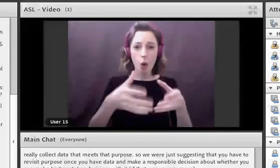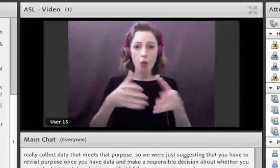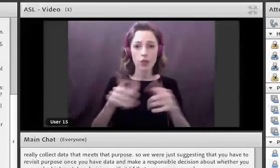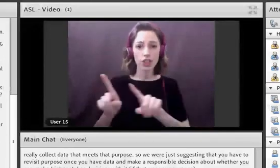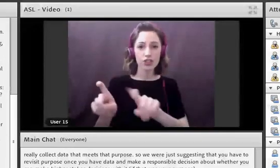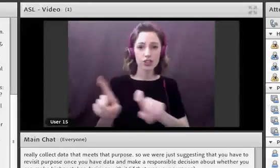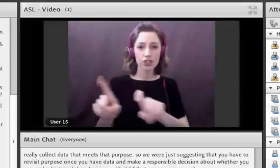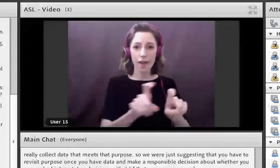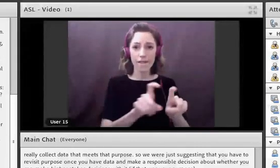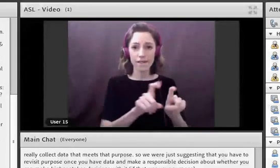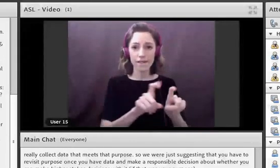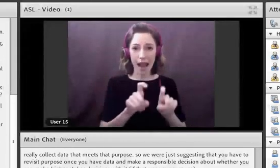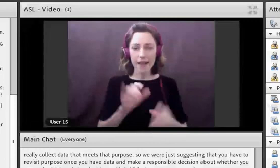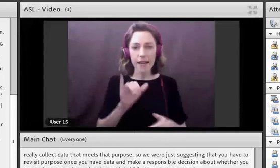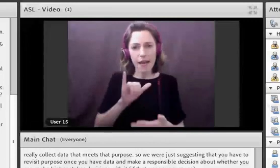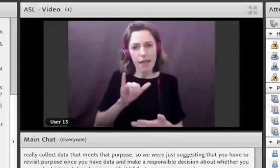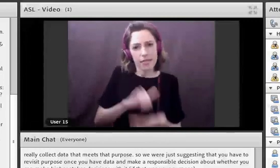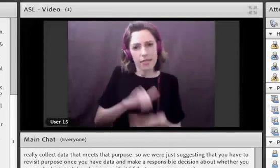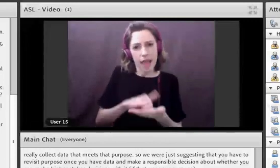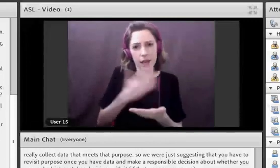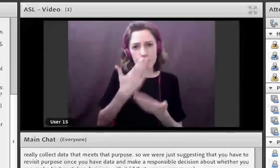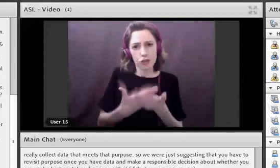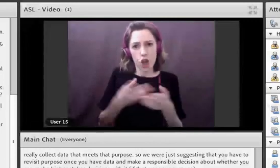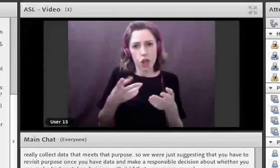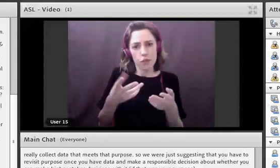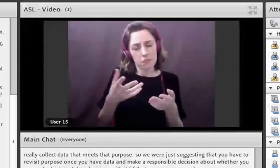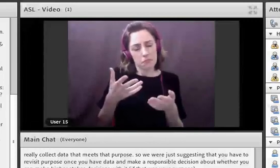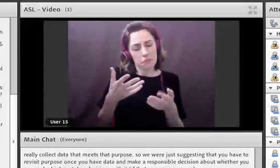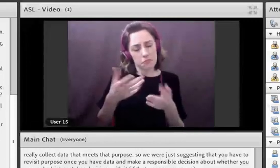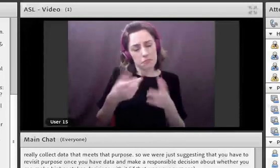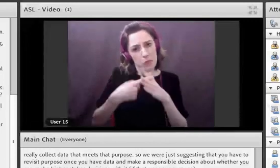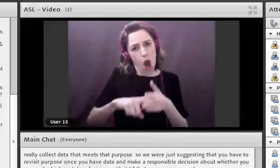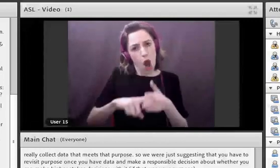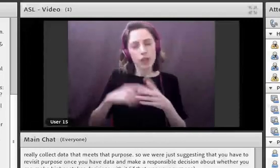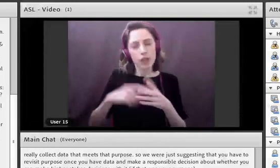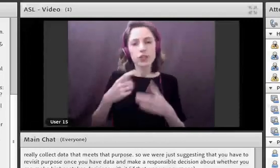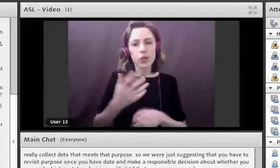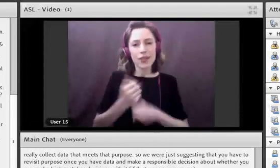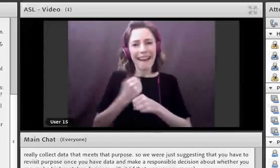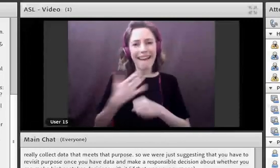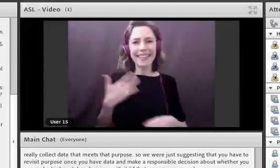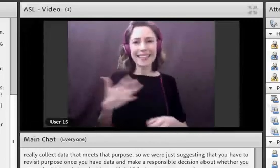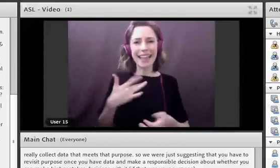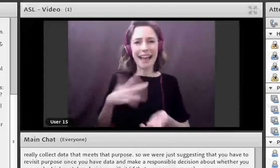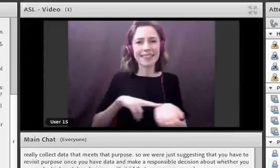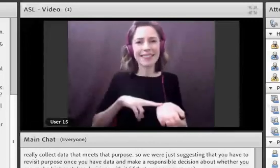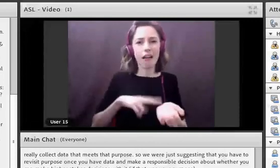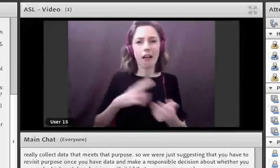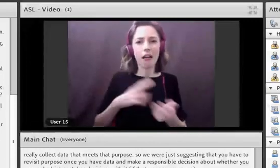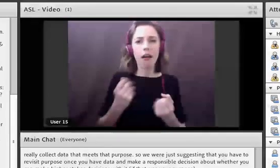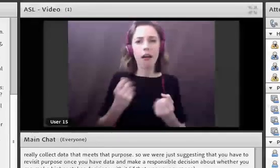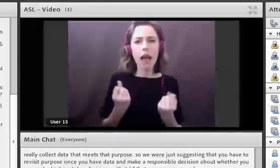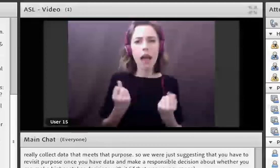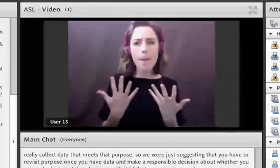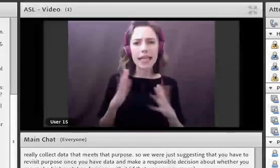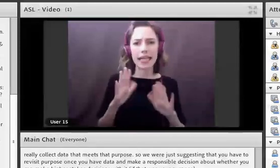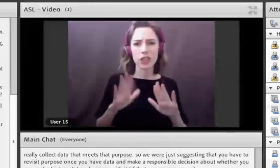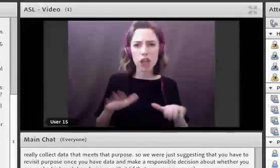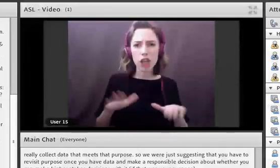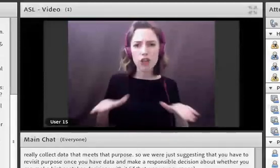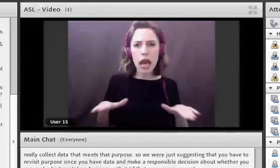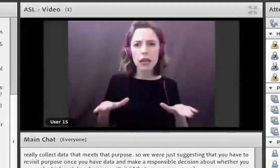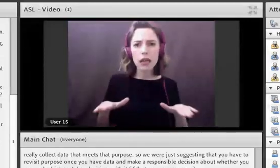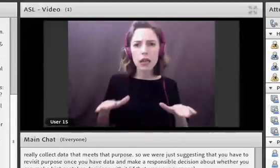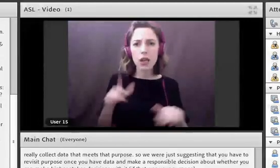to give a sense of the population of our children and whether or not they're currently attending school,